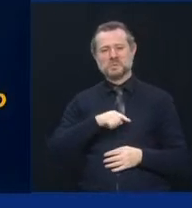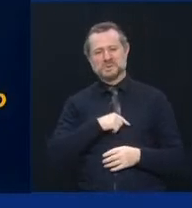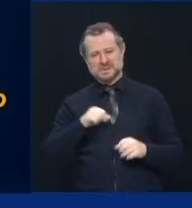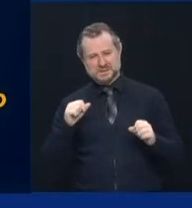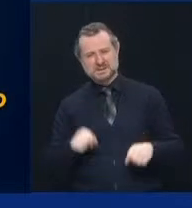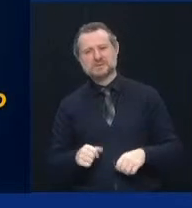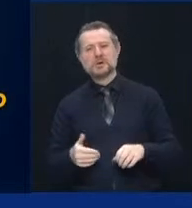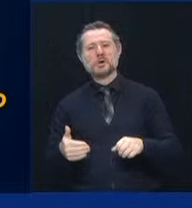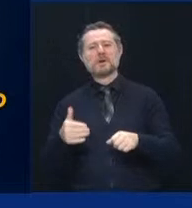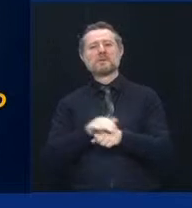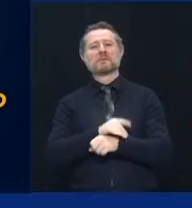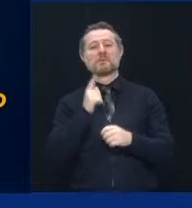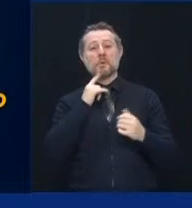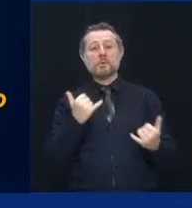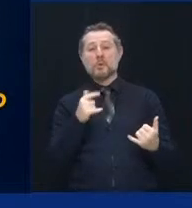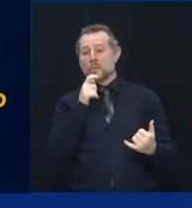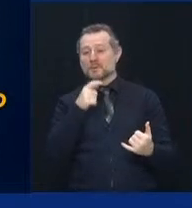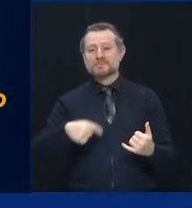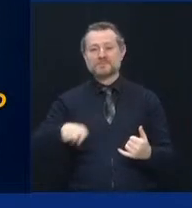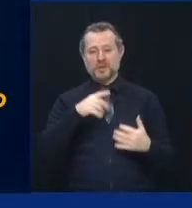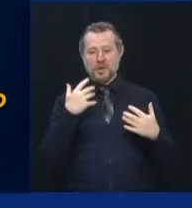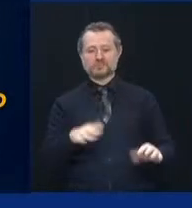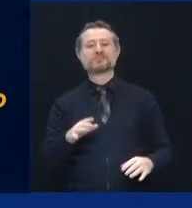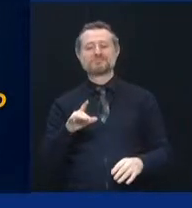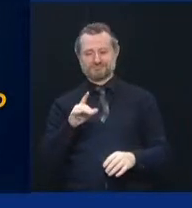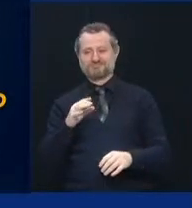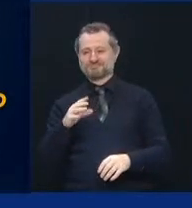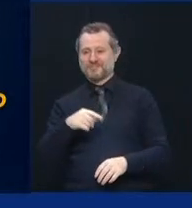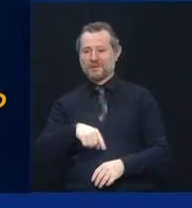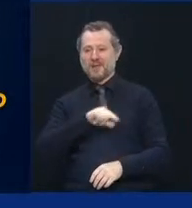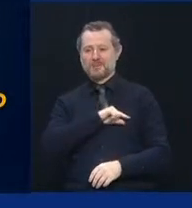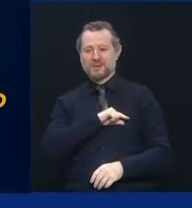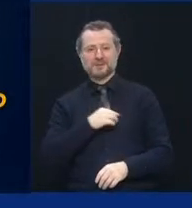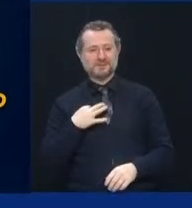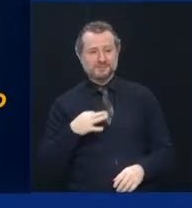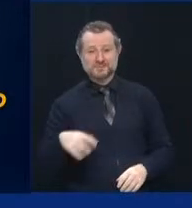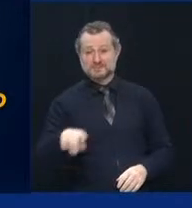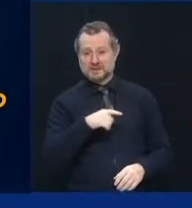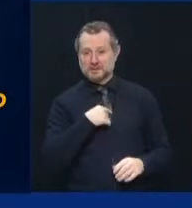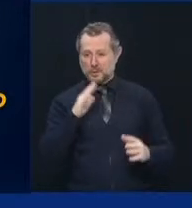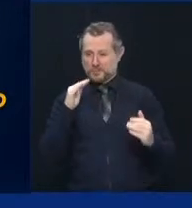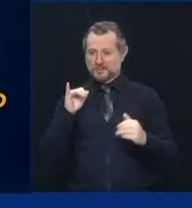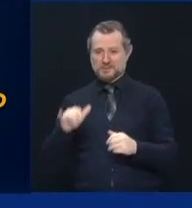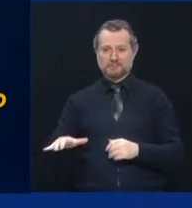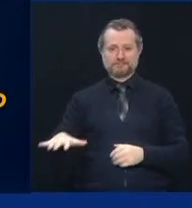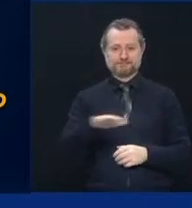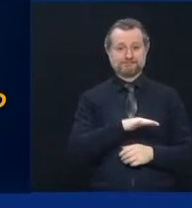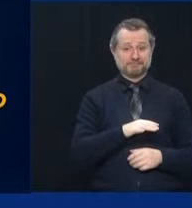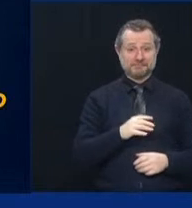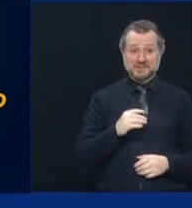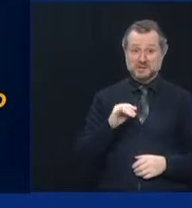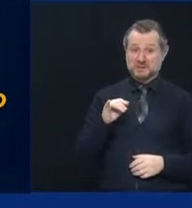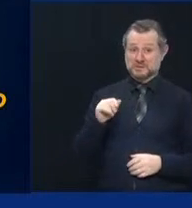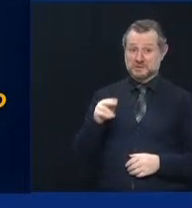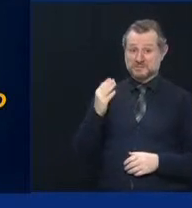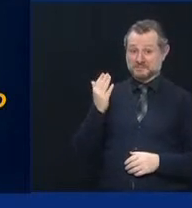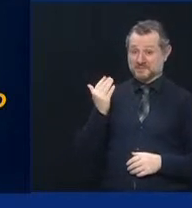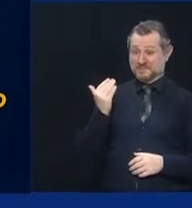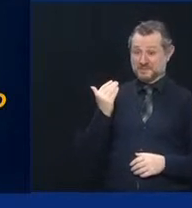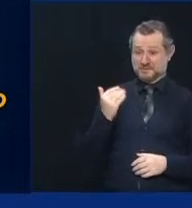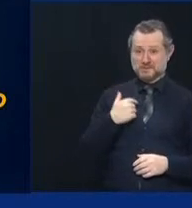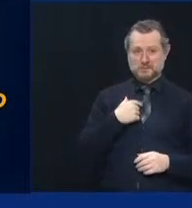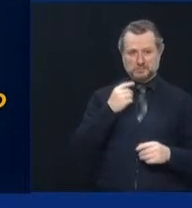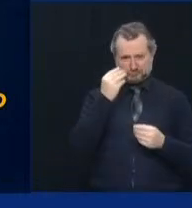population. We anticipated this. January 15th, I said, everyone will say, I don't have